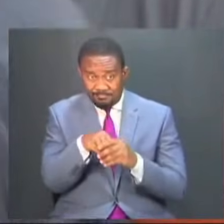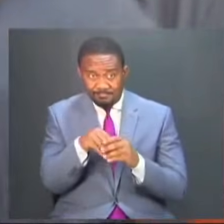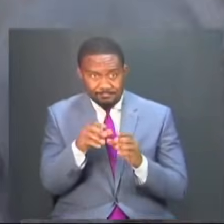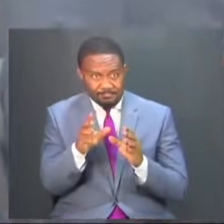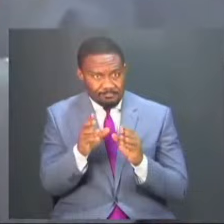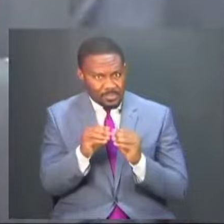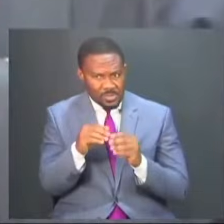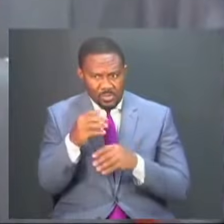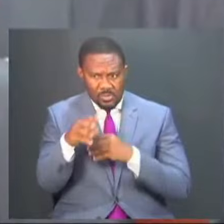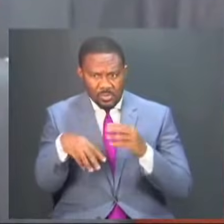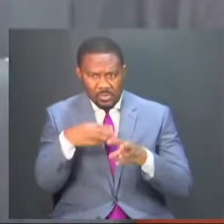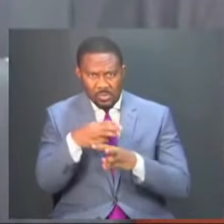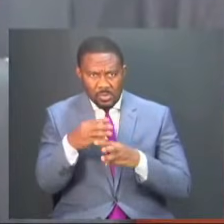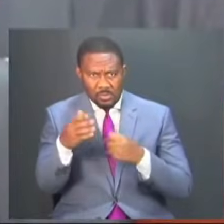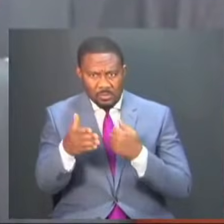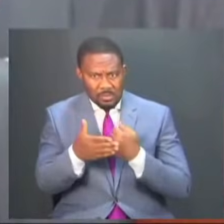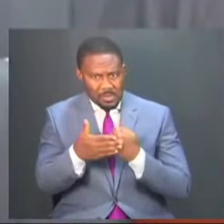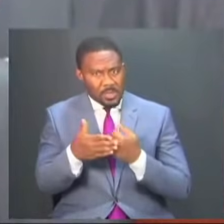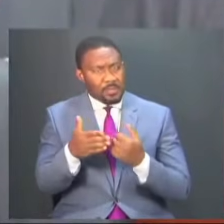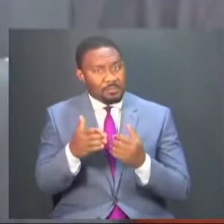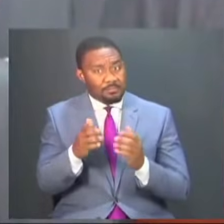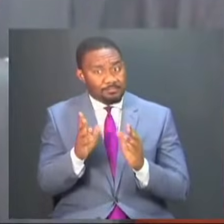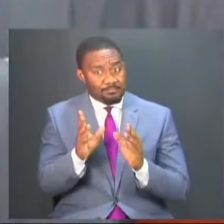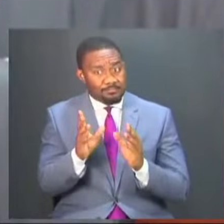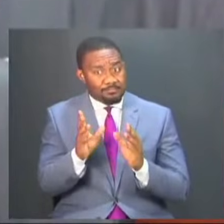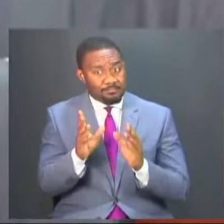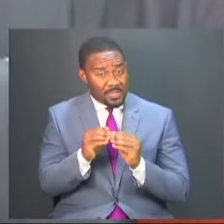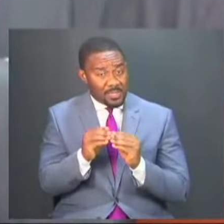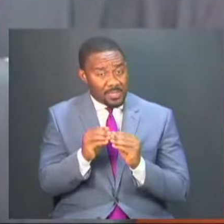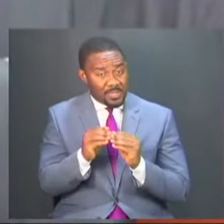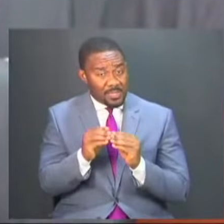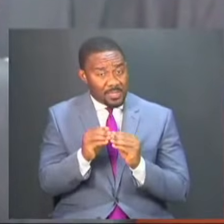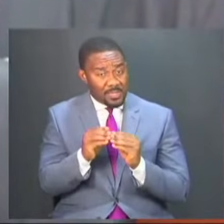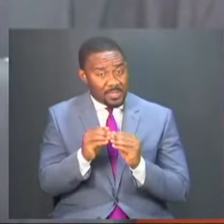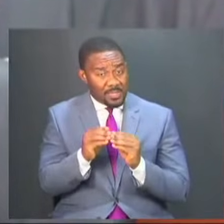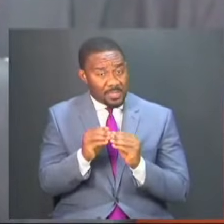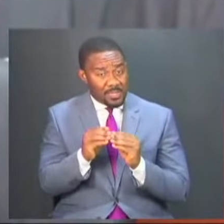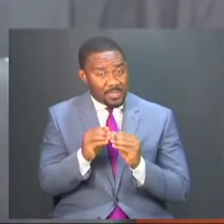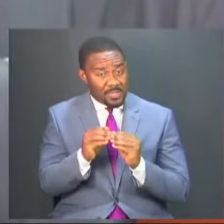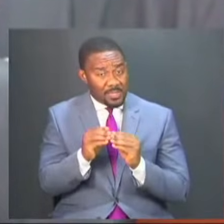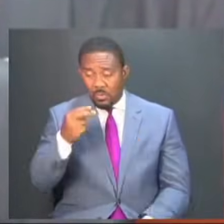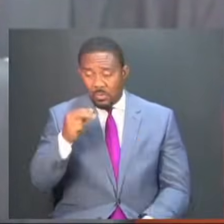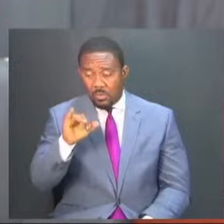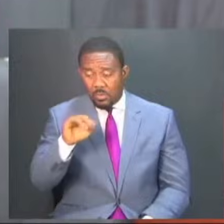World Bank meetings in Washington, and this issue was raised. Mr. Speaker,